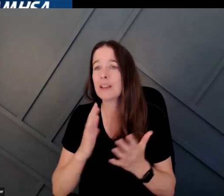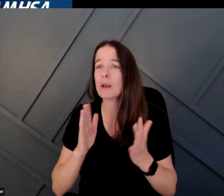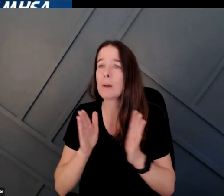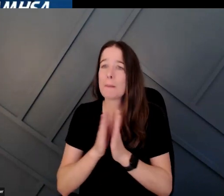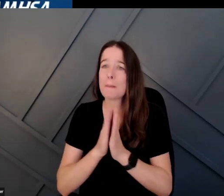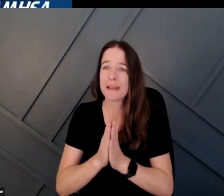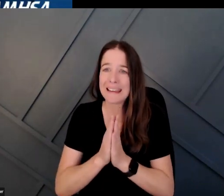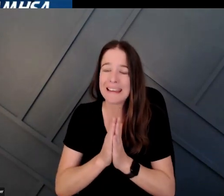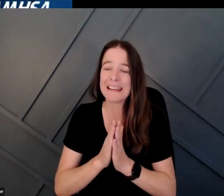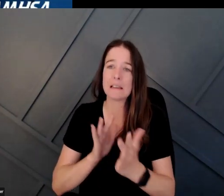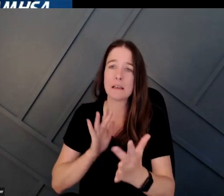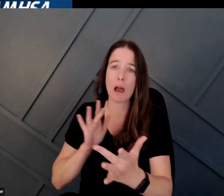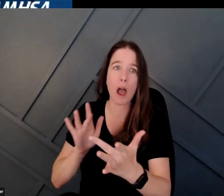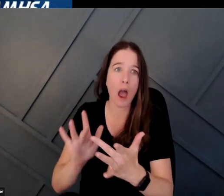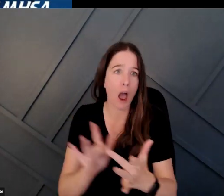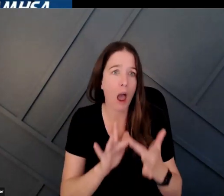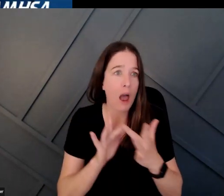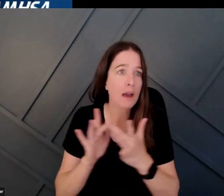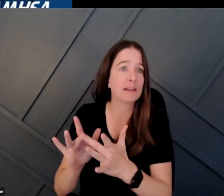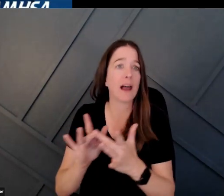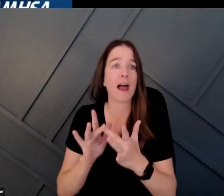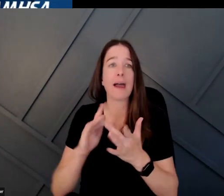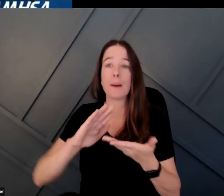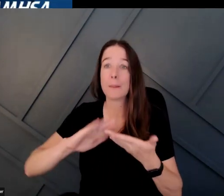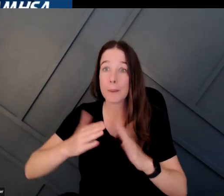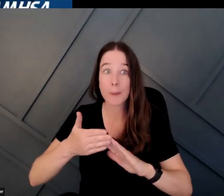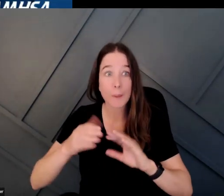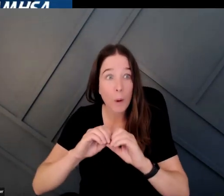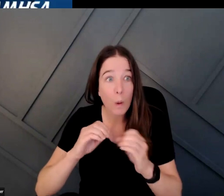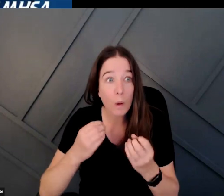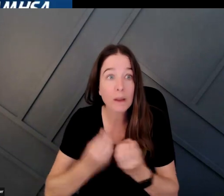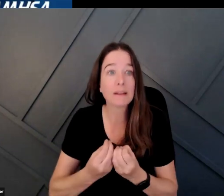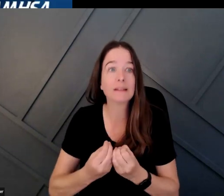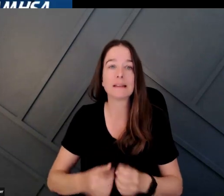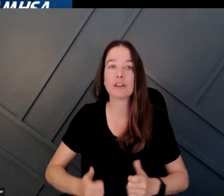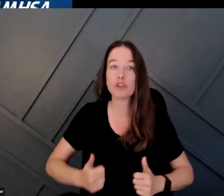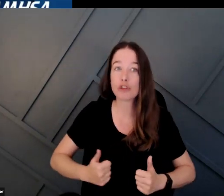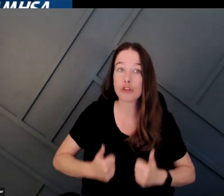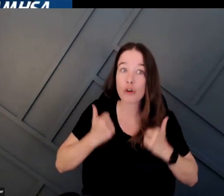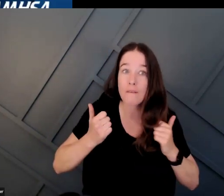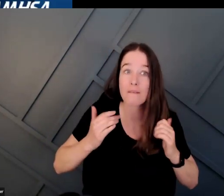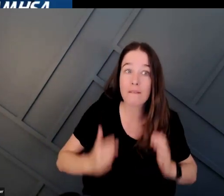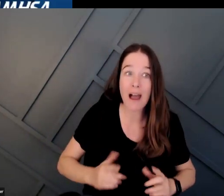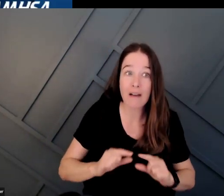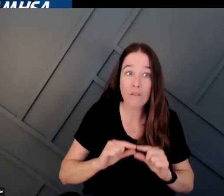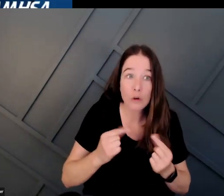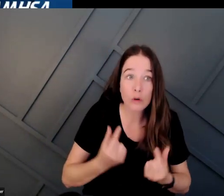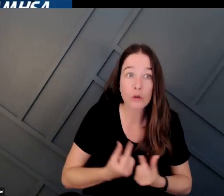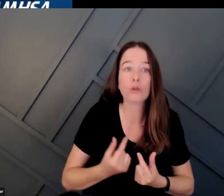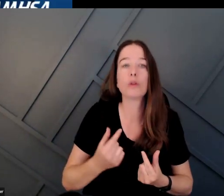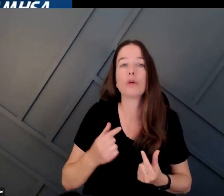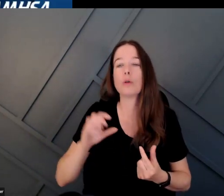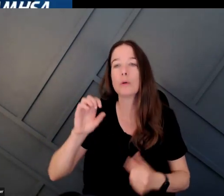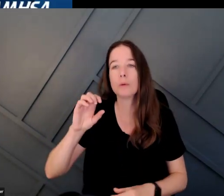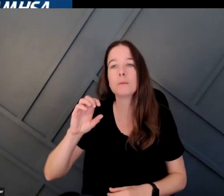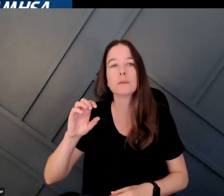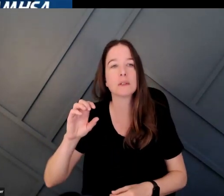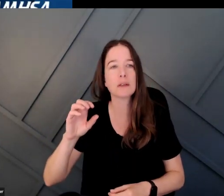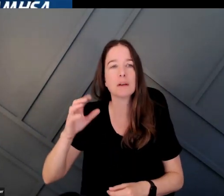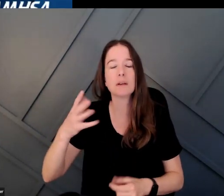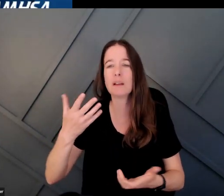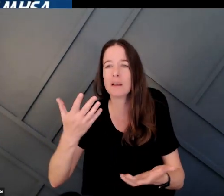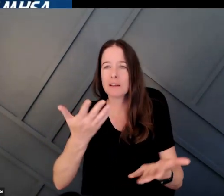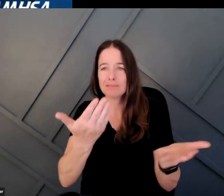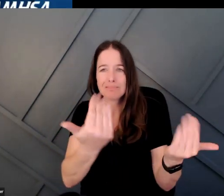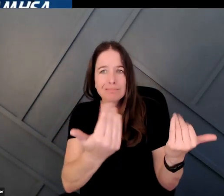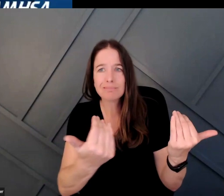groups that SAMHSA would typically be involved with. Let's look at ways we can partner, ways that we can help those organizations think about having a seat at the